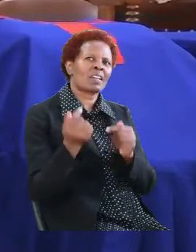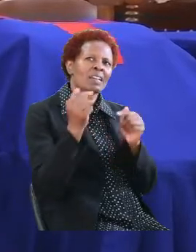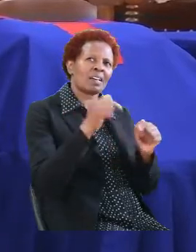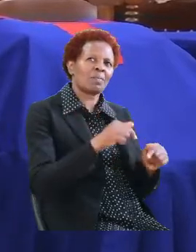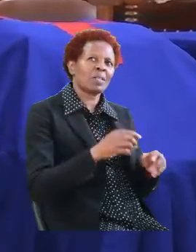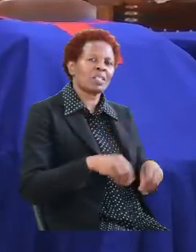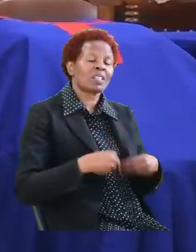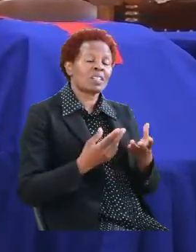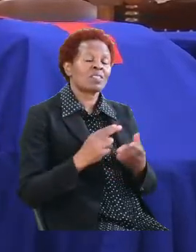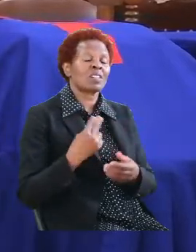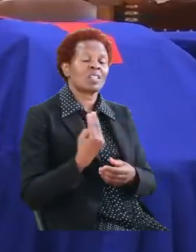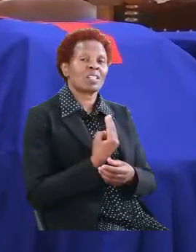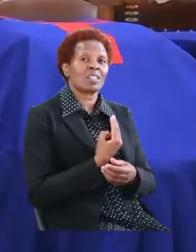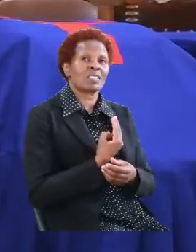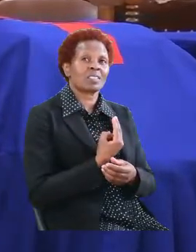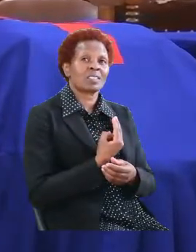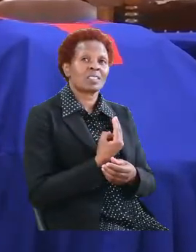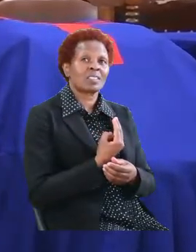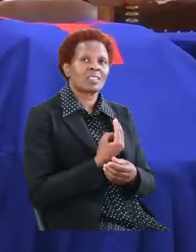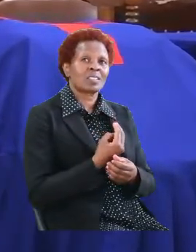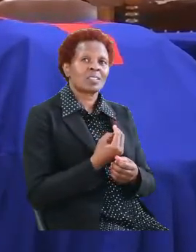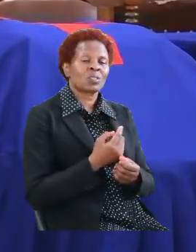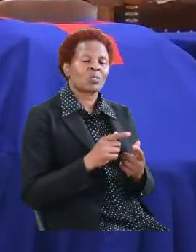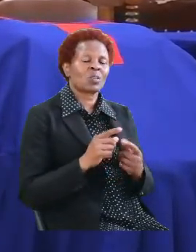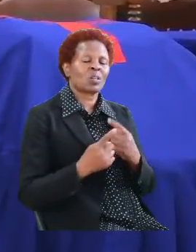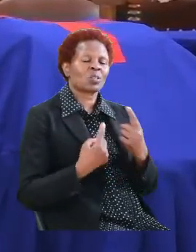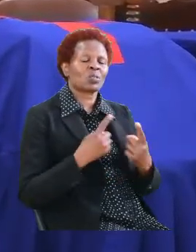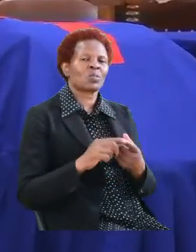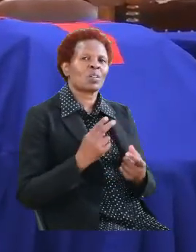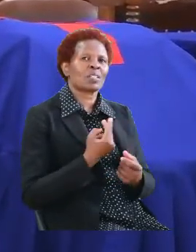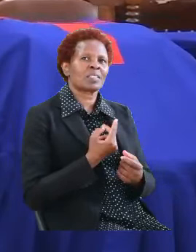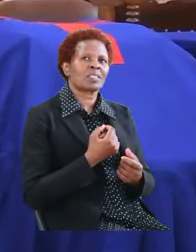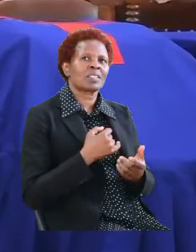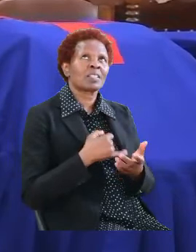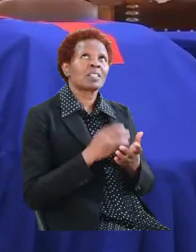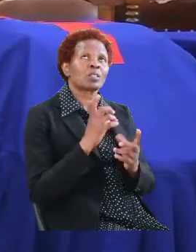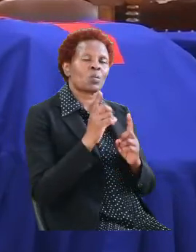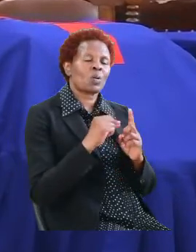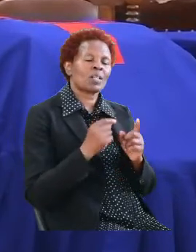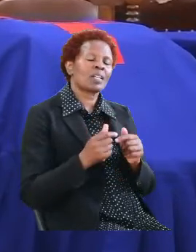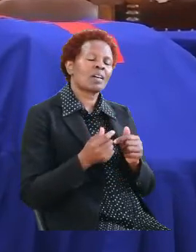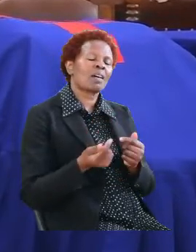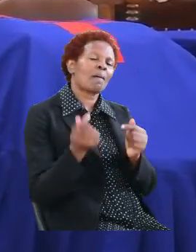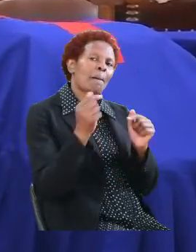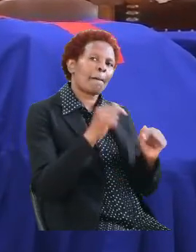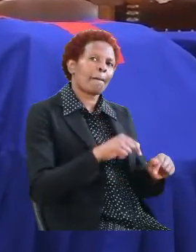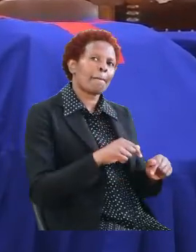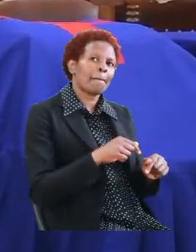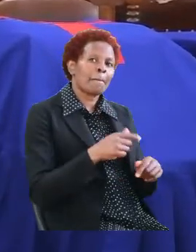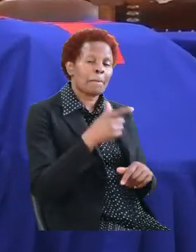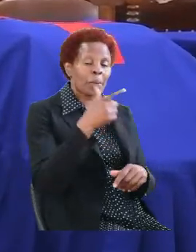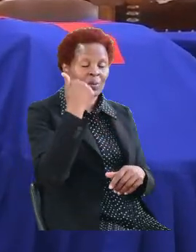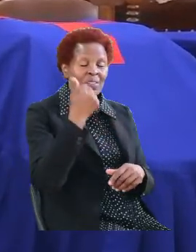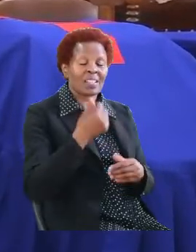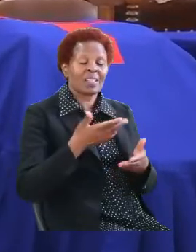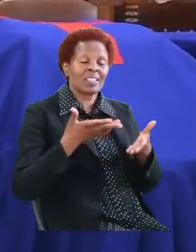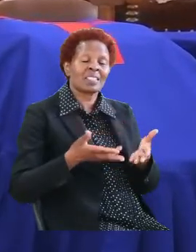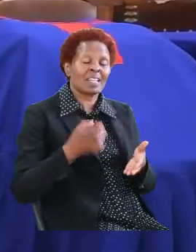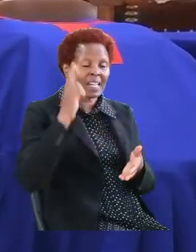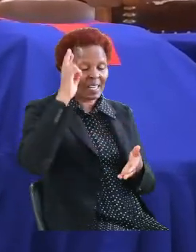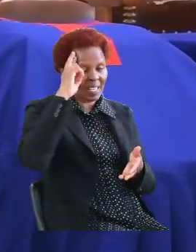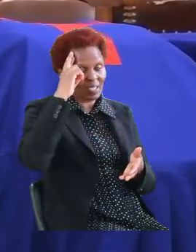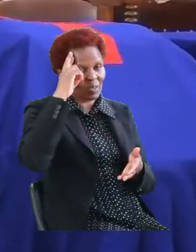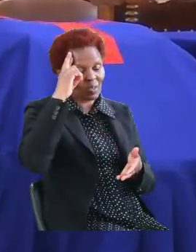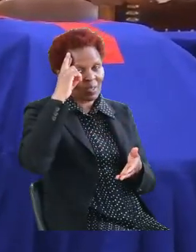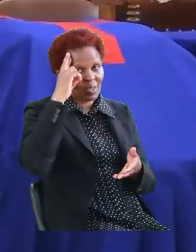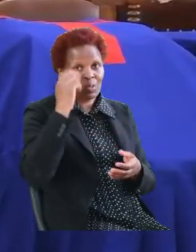us just a theme. You know, it comes because there is a purpose it wants to fulfill amongst